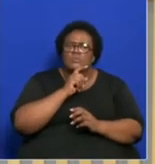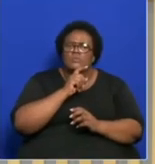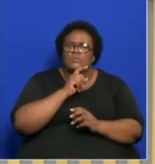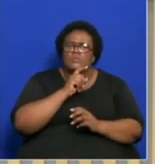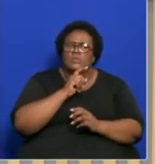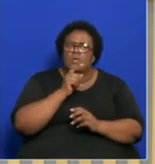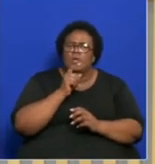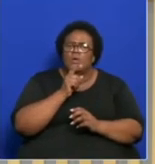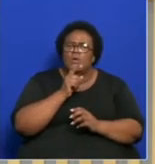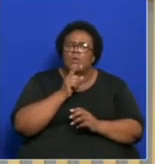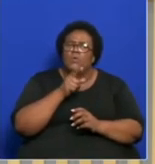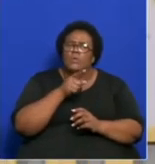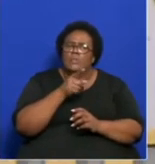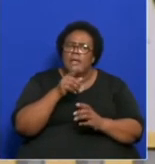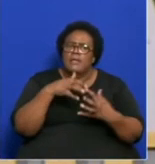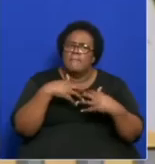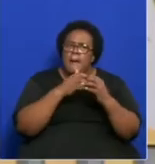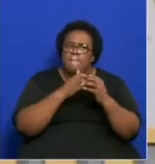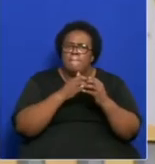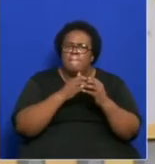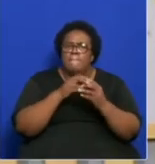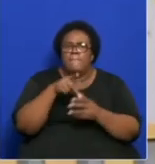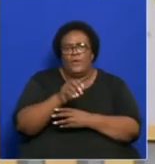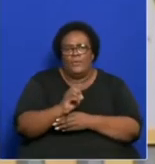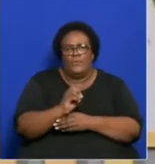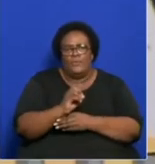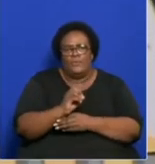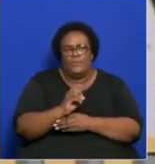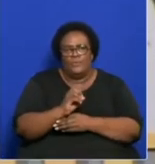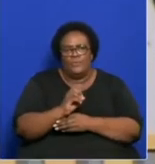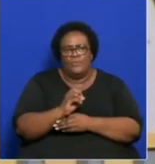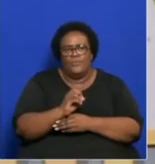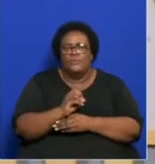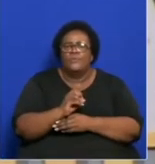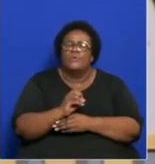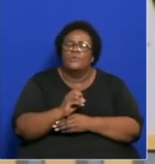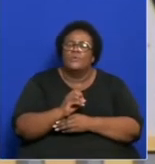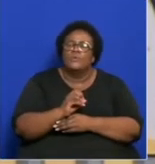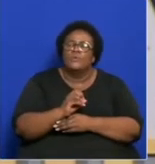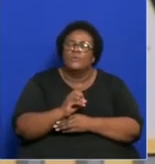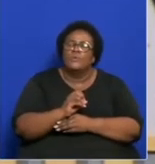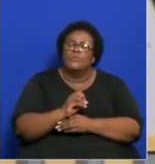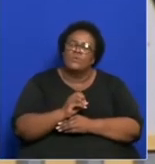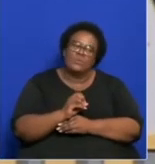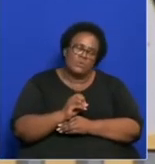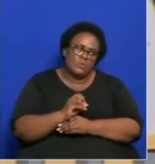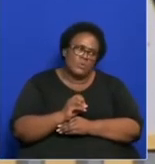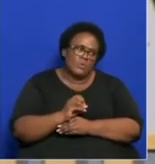purchase requisitions without emails. I mean, without